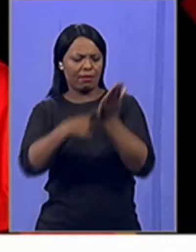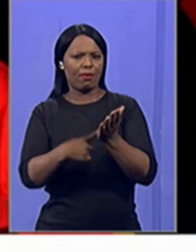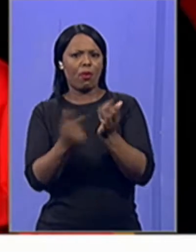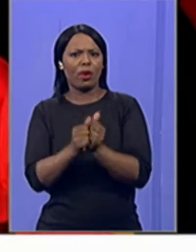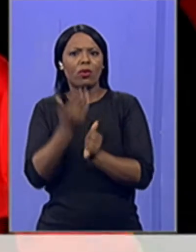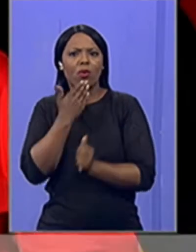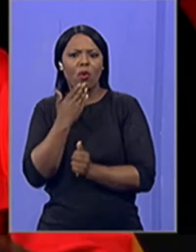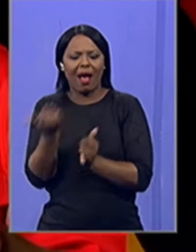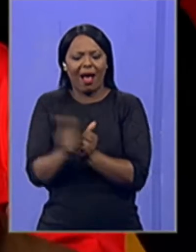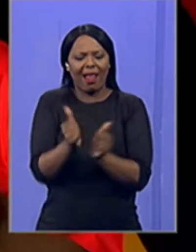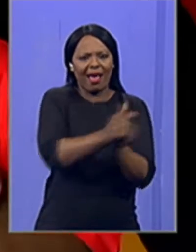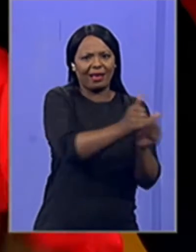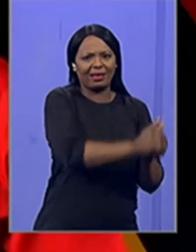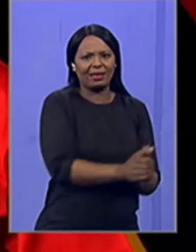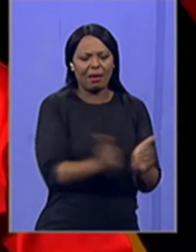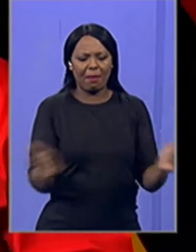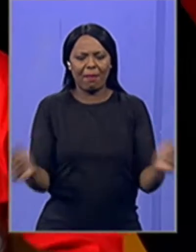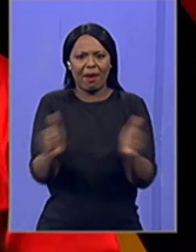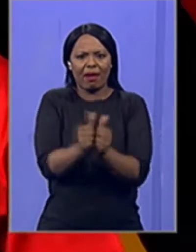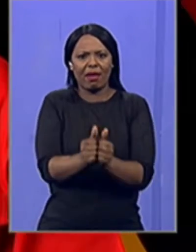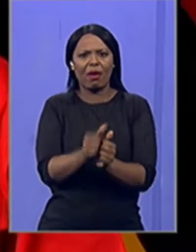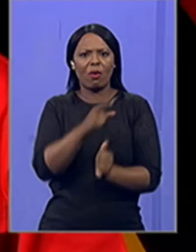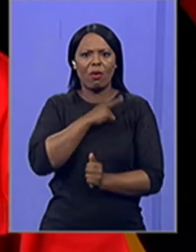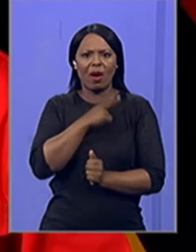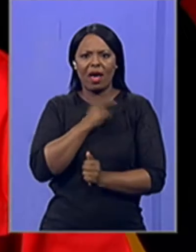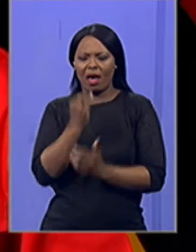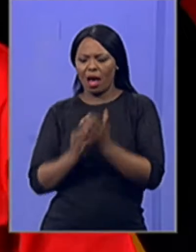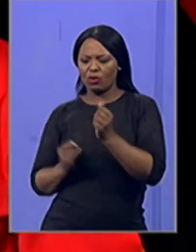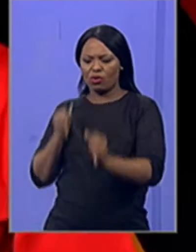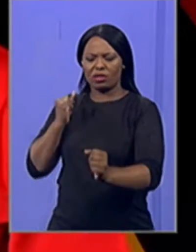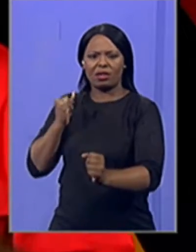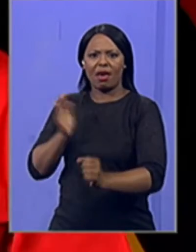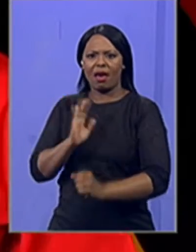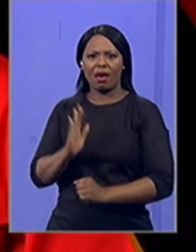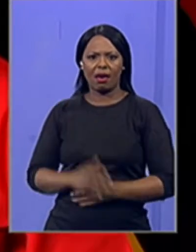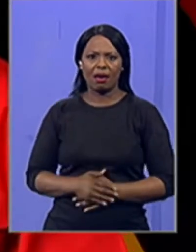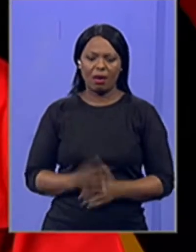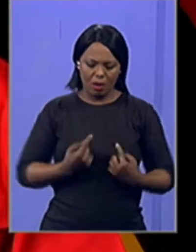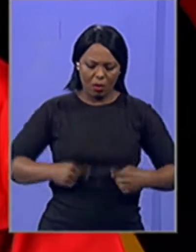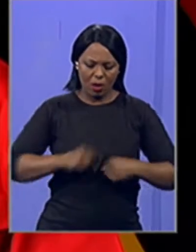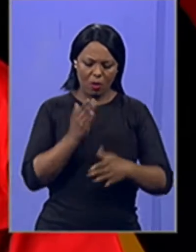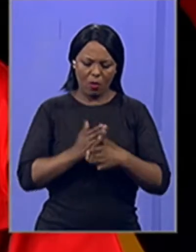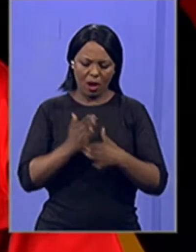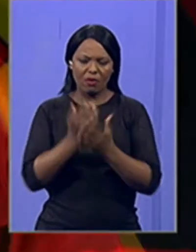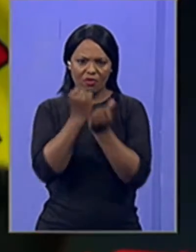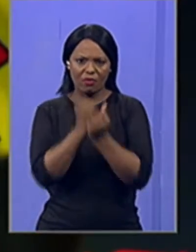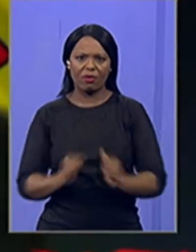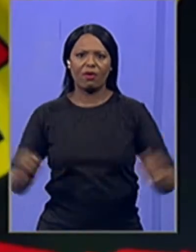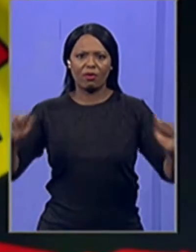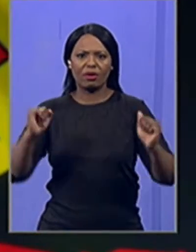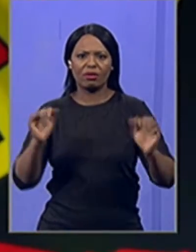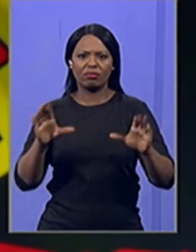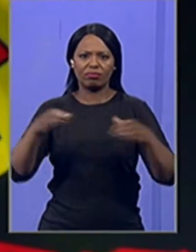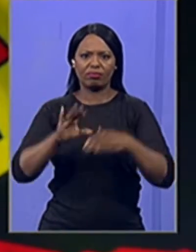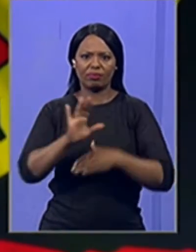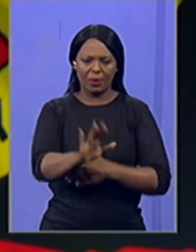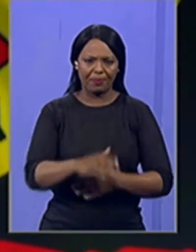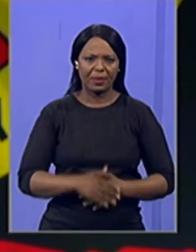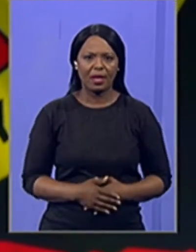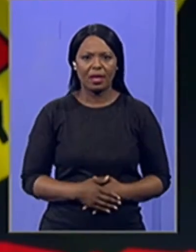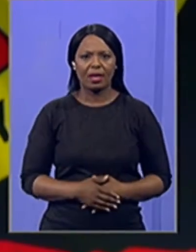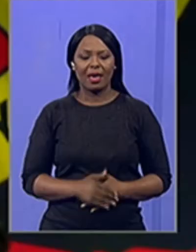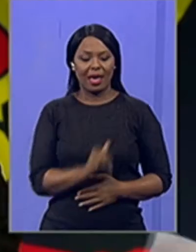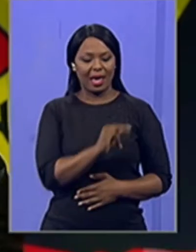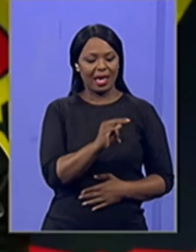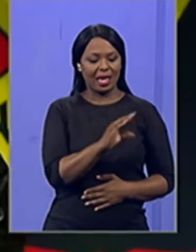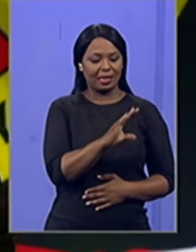partners because we are not sectarian or isolationist. We work within a revolutionary movement. Ho sa le jwalo mokga wa ANC o